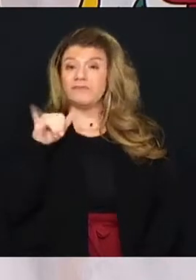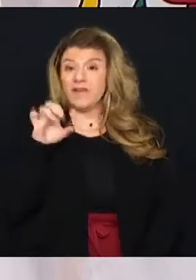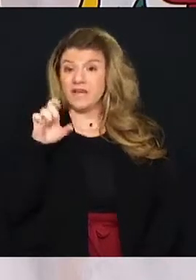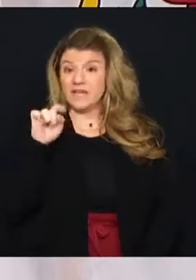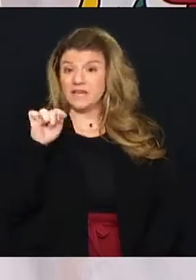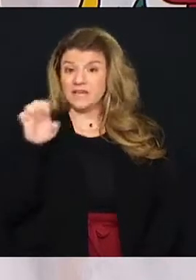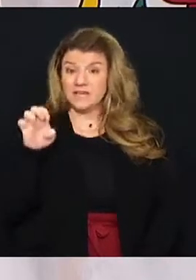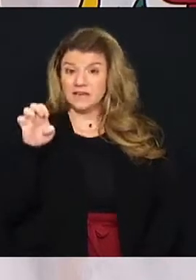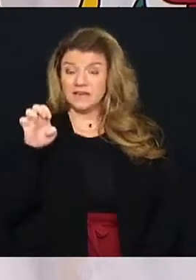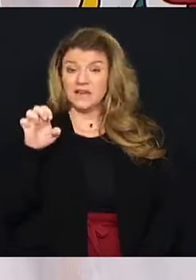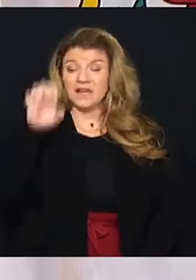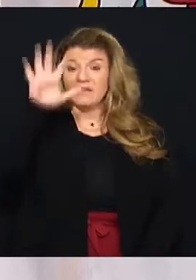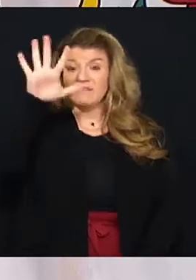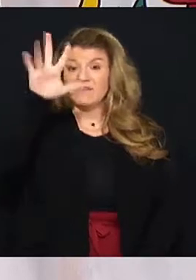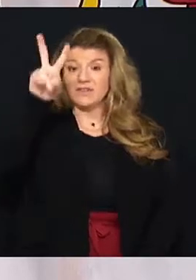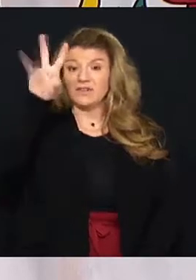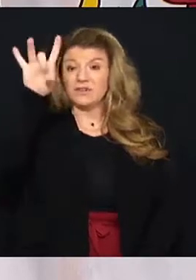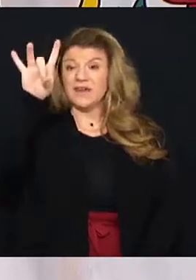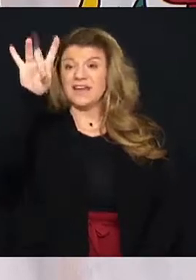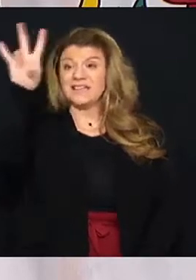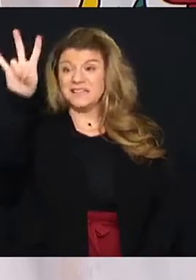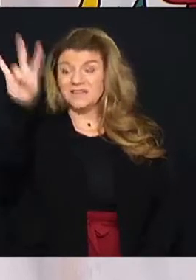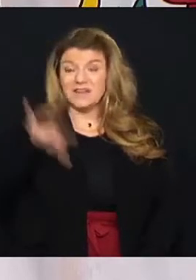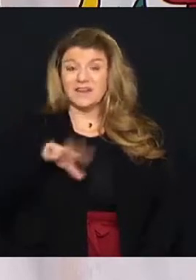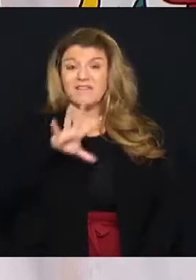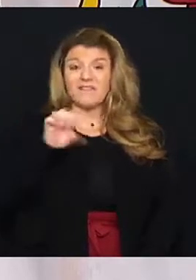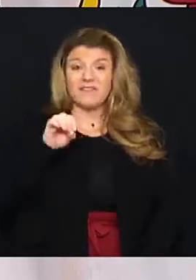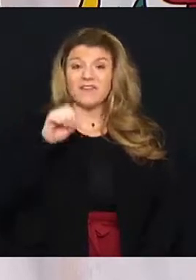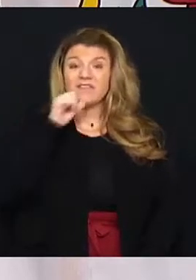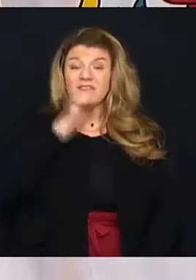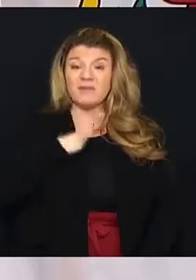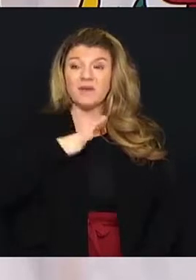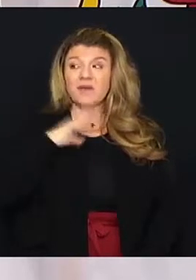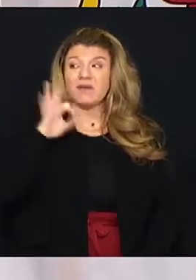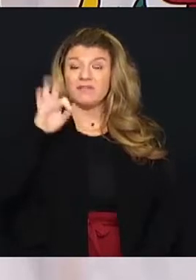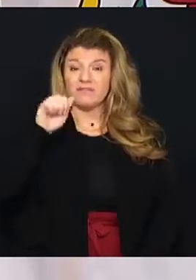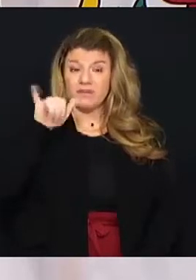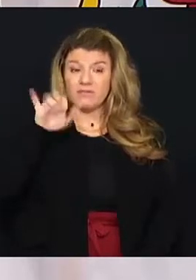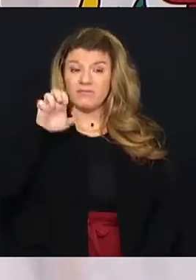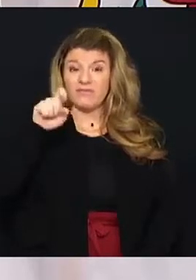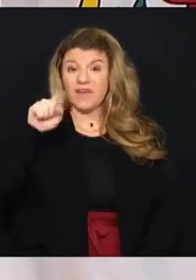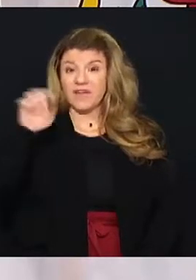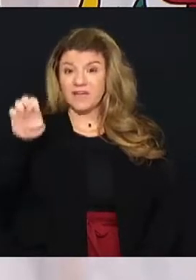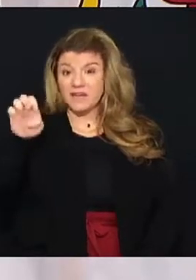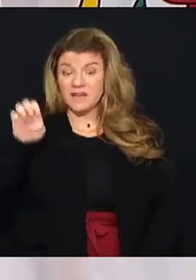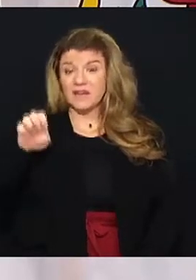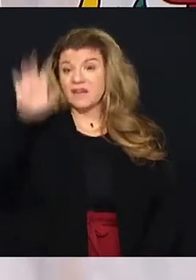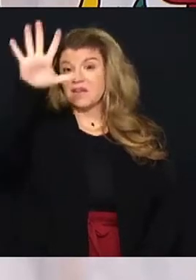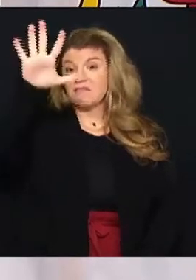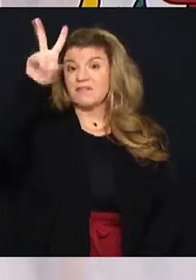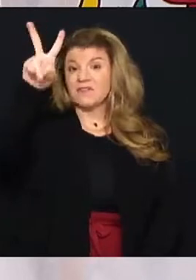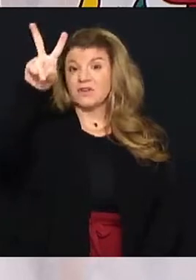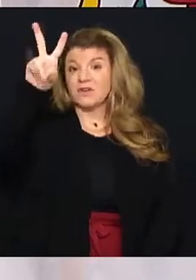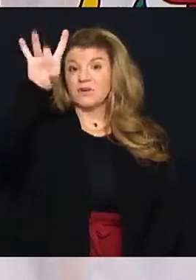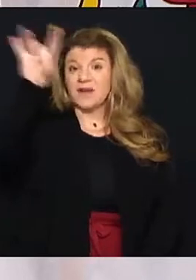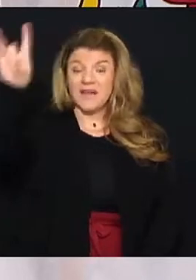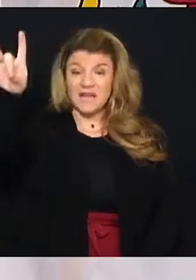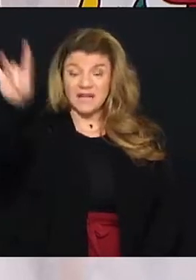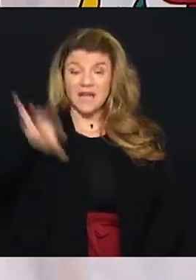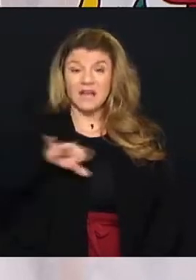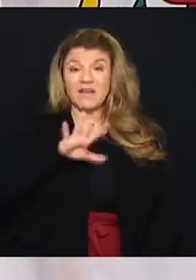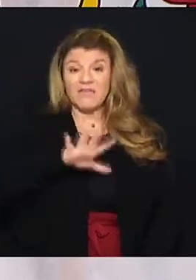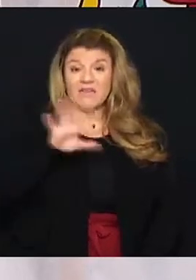County. The 5,287th death of a 50-year-old female from Fayette County. The 5,288th death